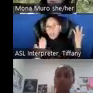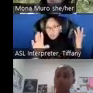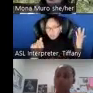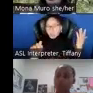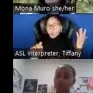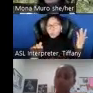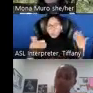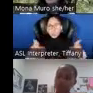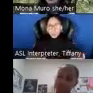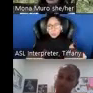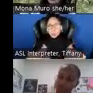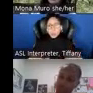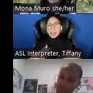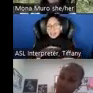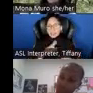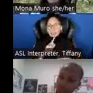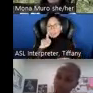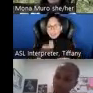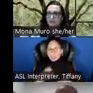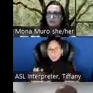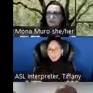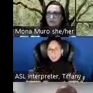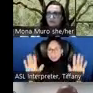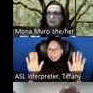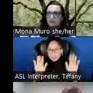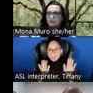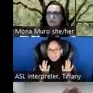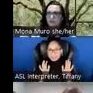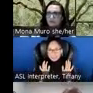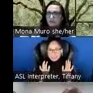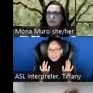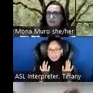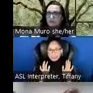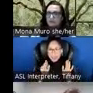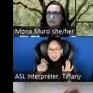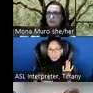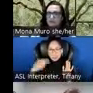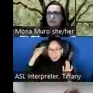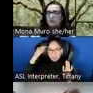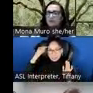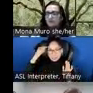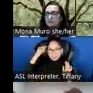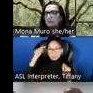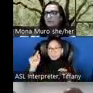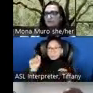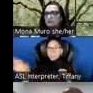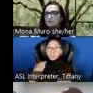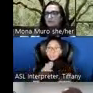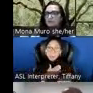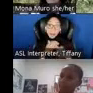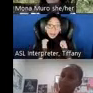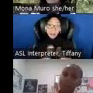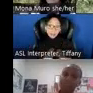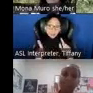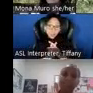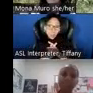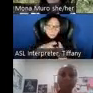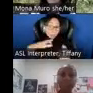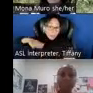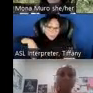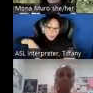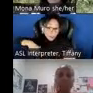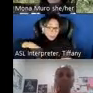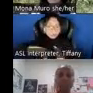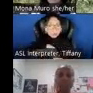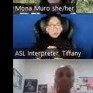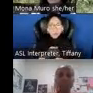back and realize that like if my client is coming late to a meeting or has to miss a meeting at the last minute or